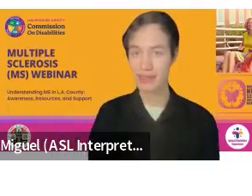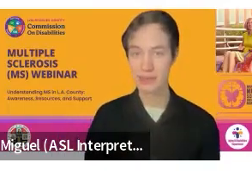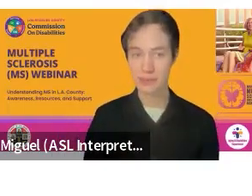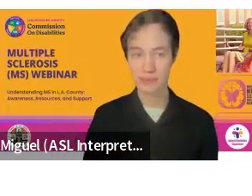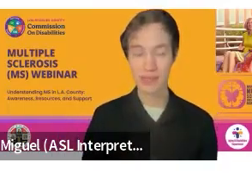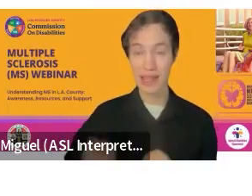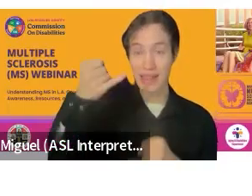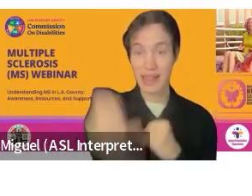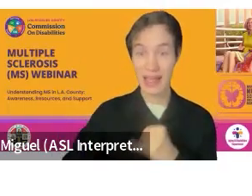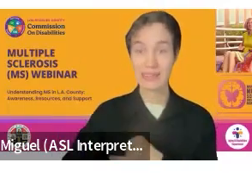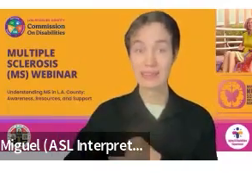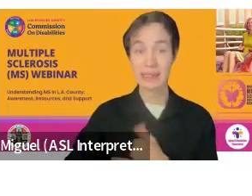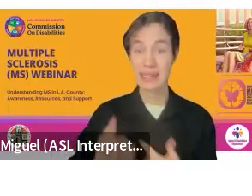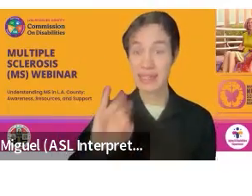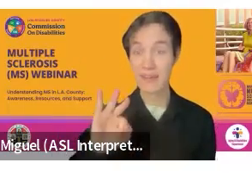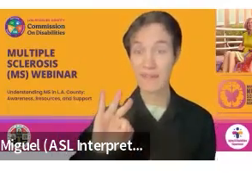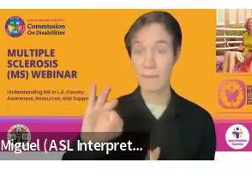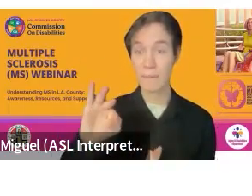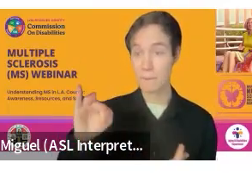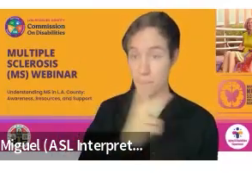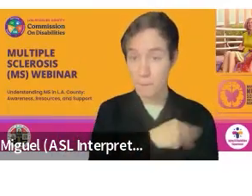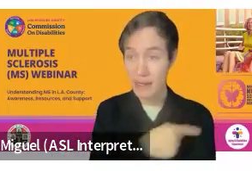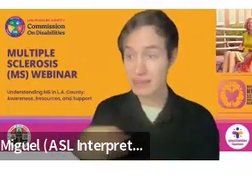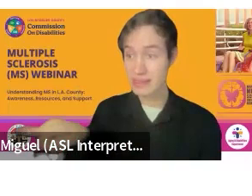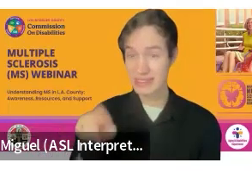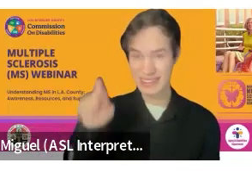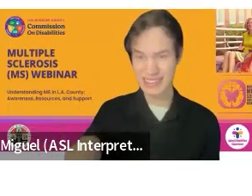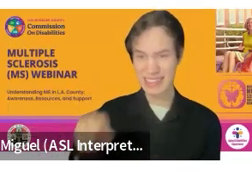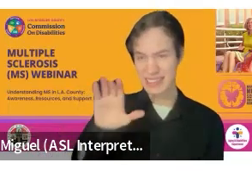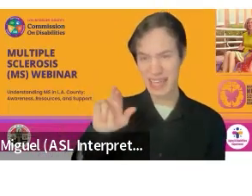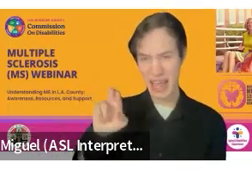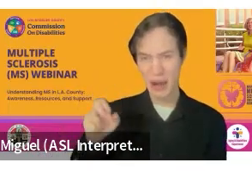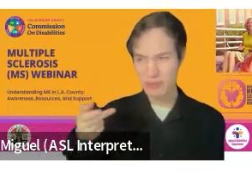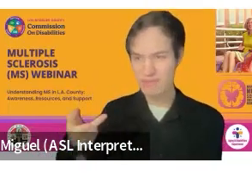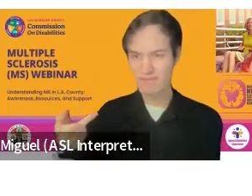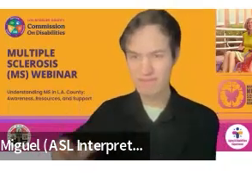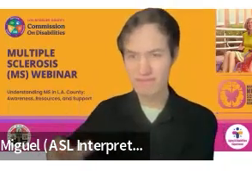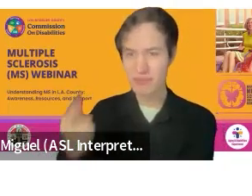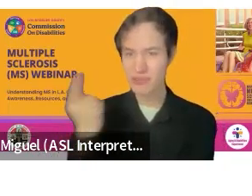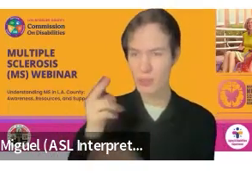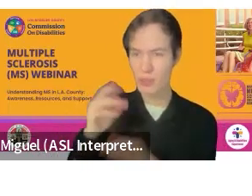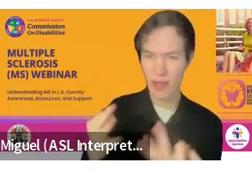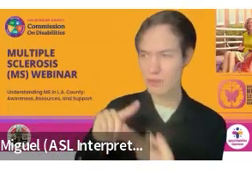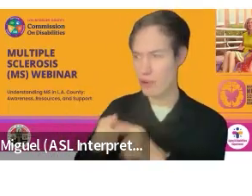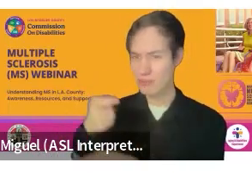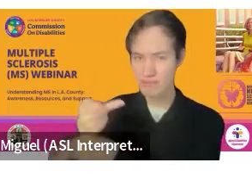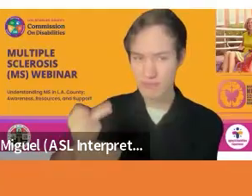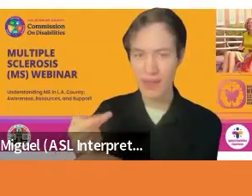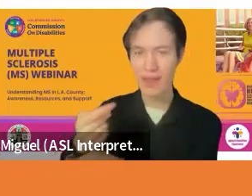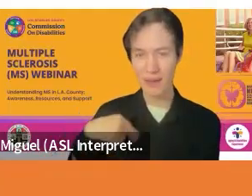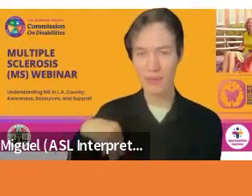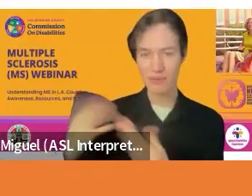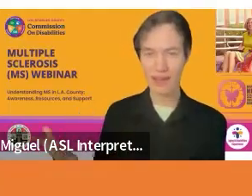And last, for patients that need caregiving, I do ensure that they get those resources. Okay, next slide.